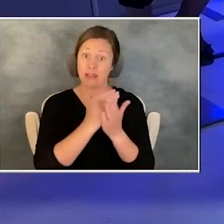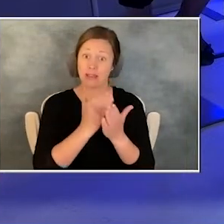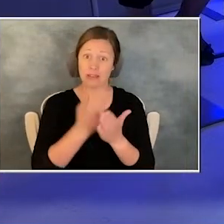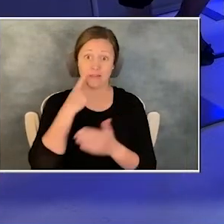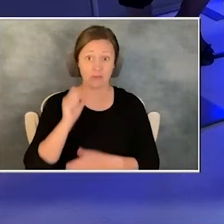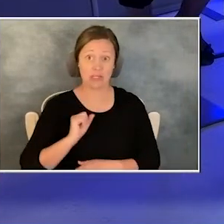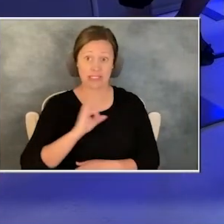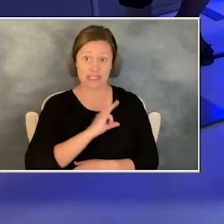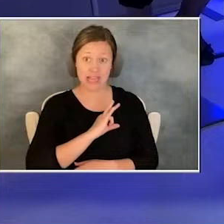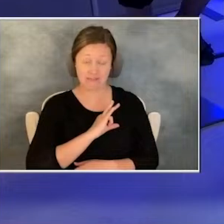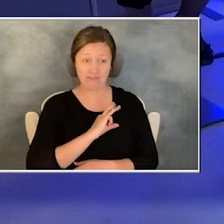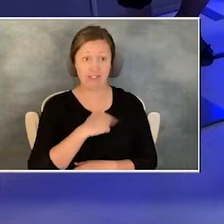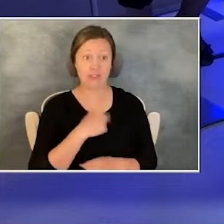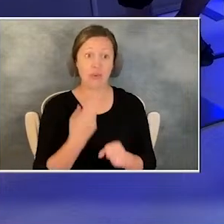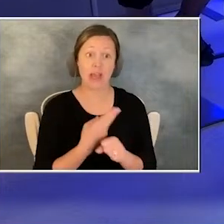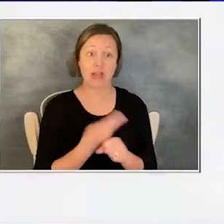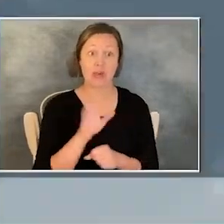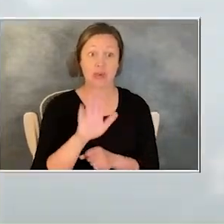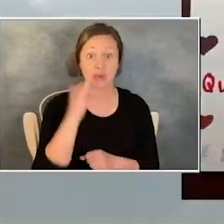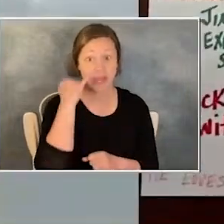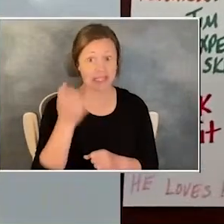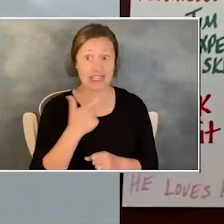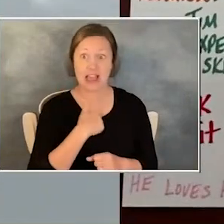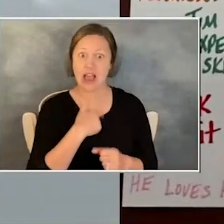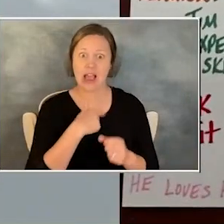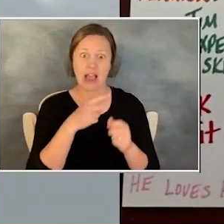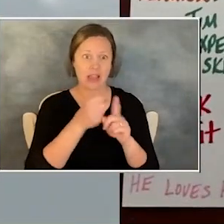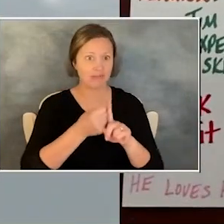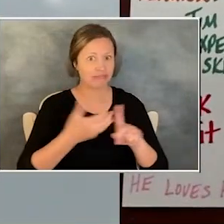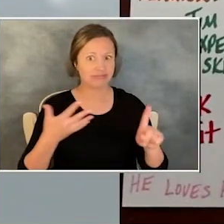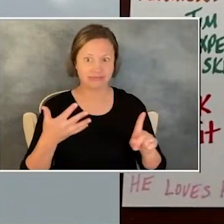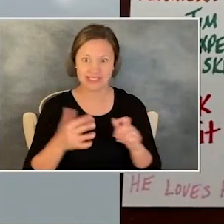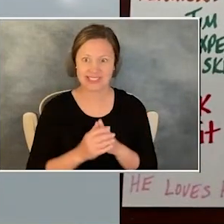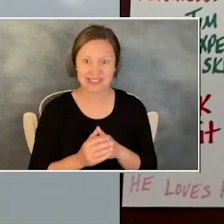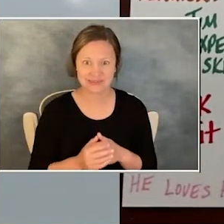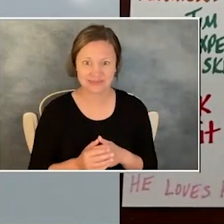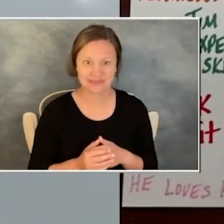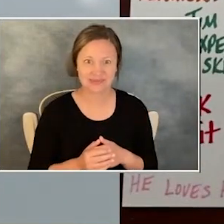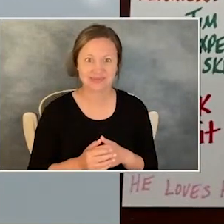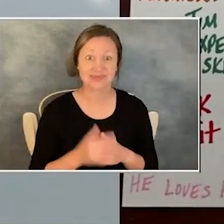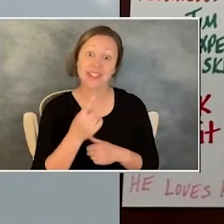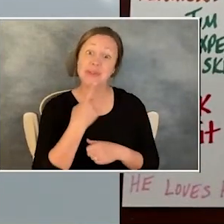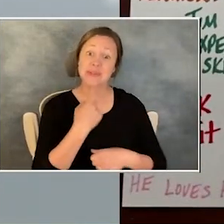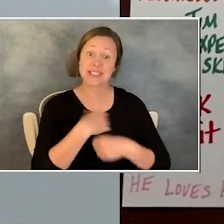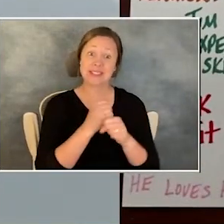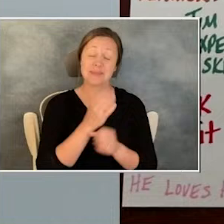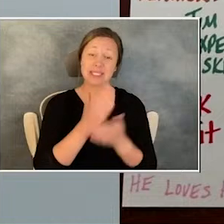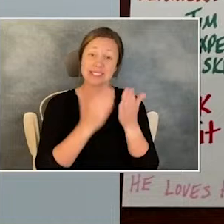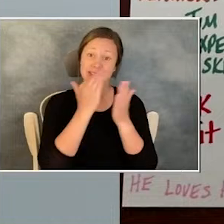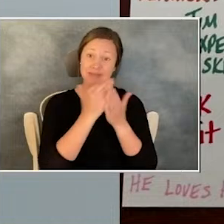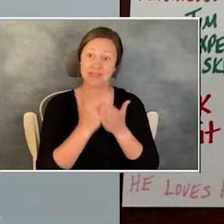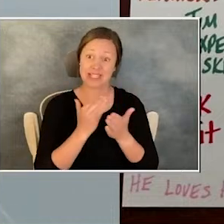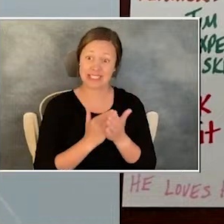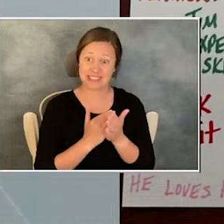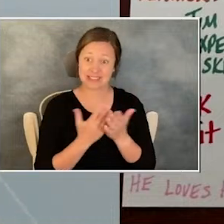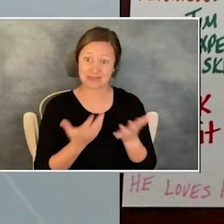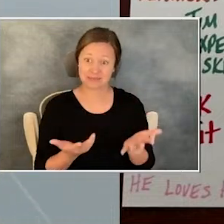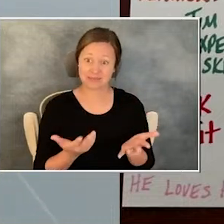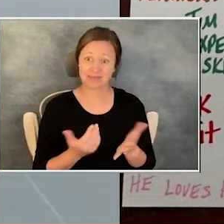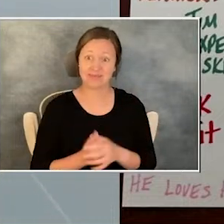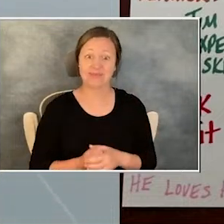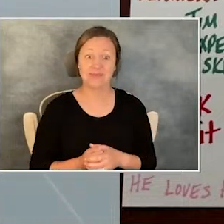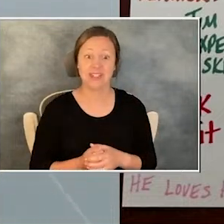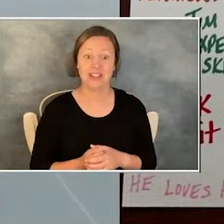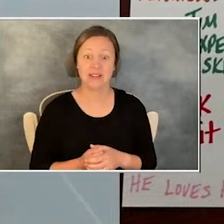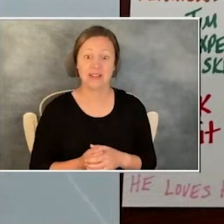idea to like the nth degree. You might see this in some of the pictures. You said create some lists so that what we